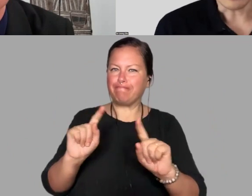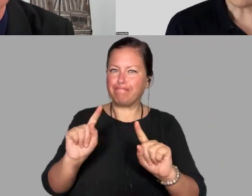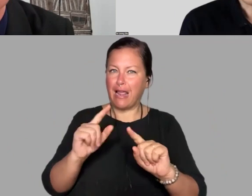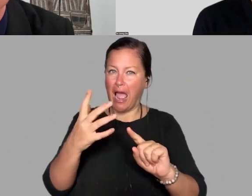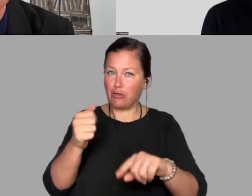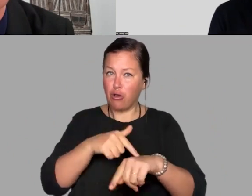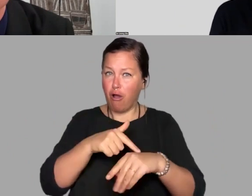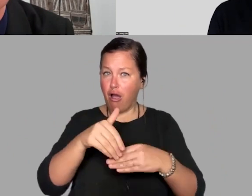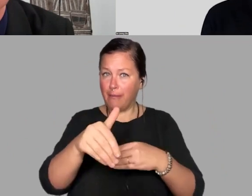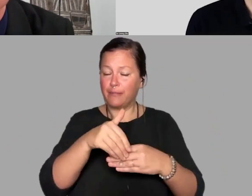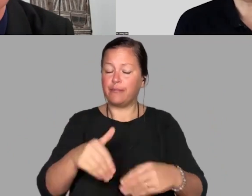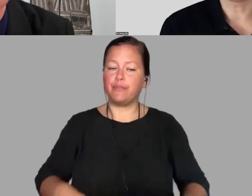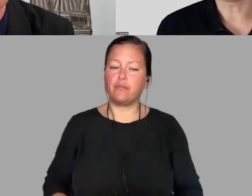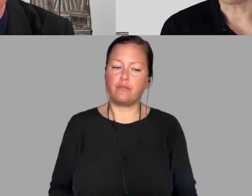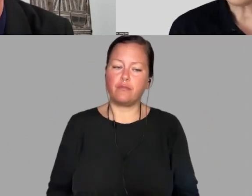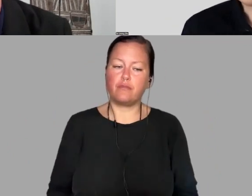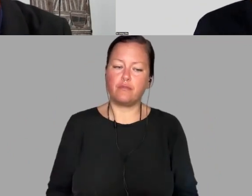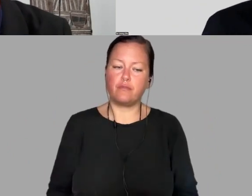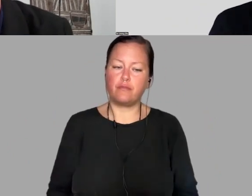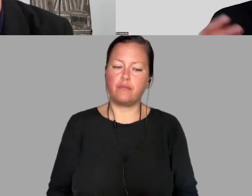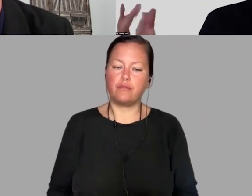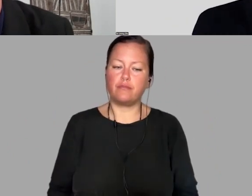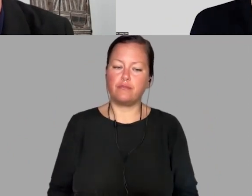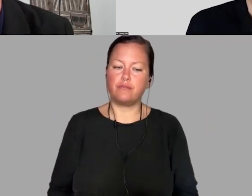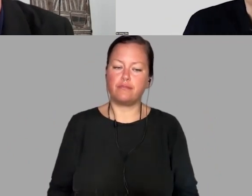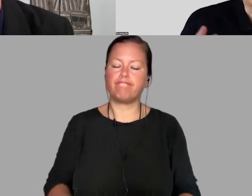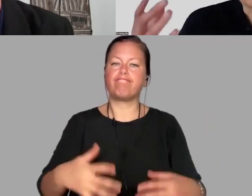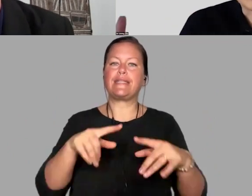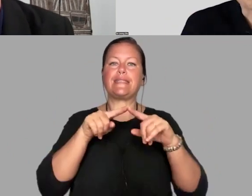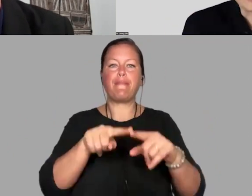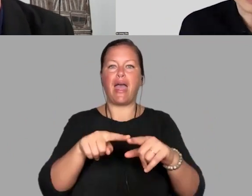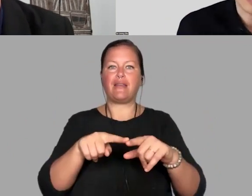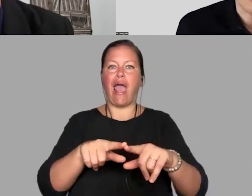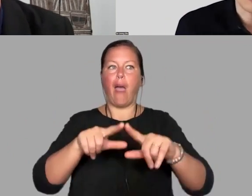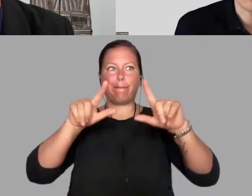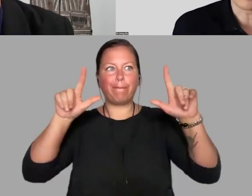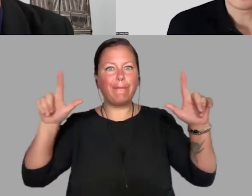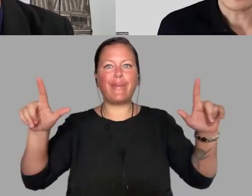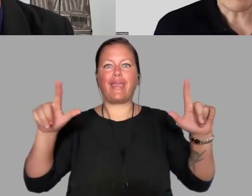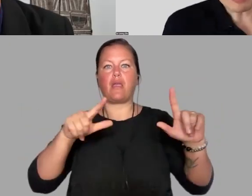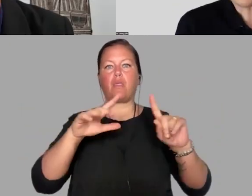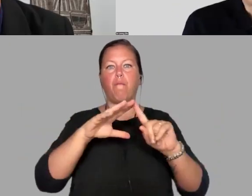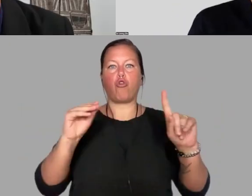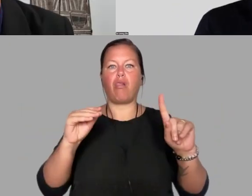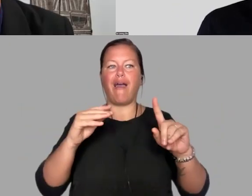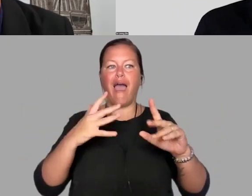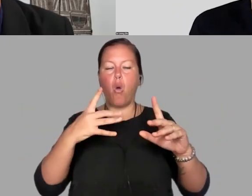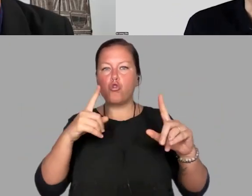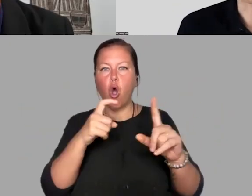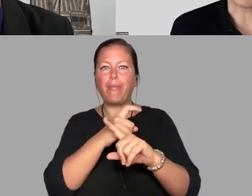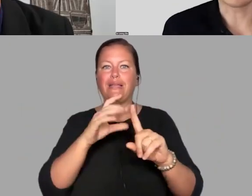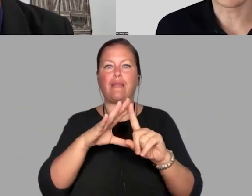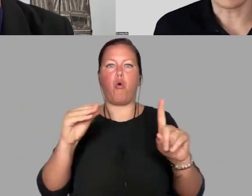Yeah, in a way, so as you know, depending on how big is the model, how complex is the model, and the model are being